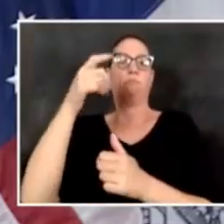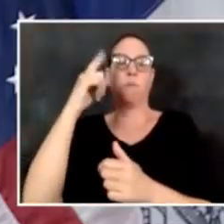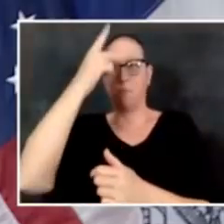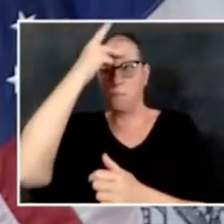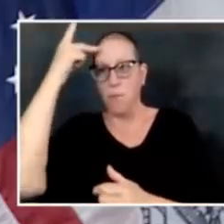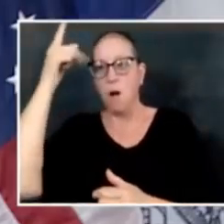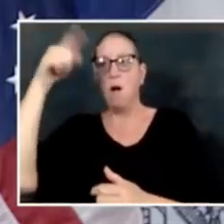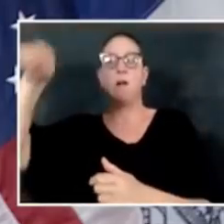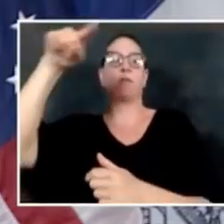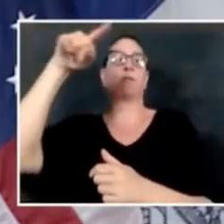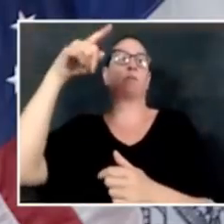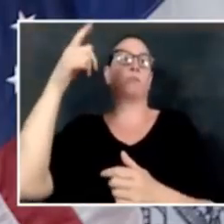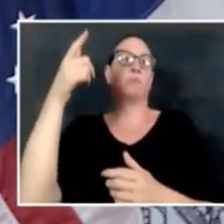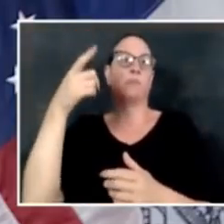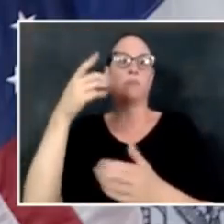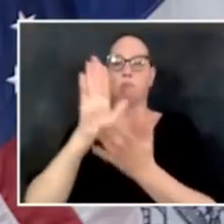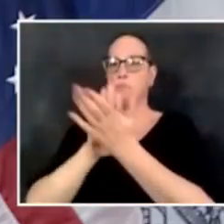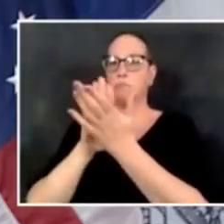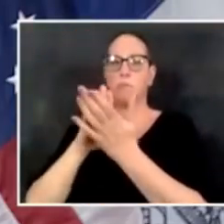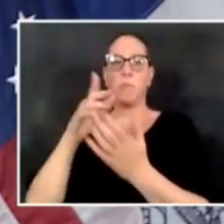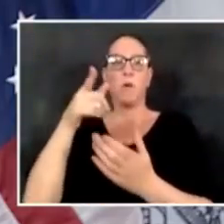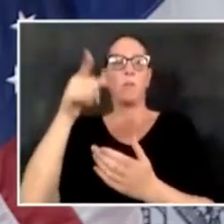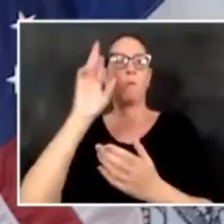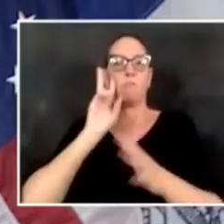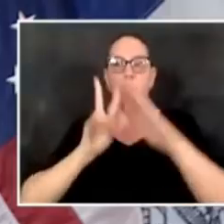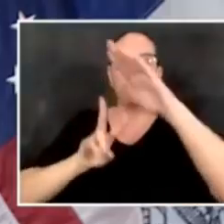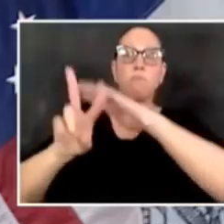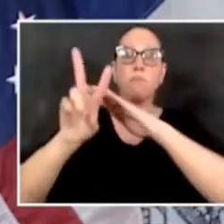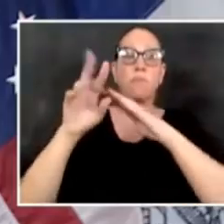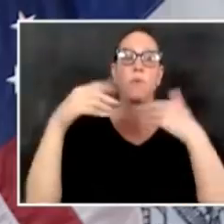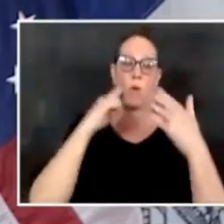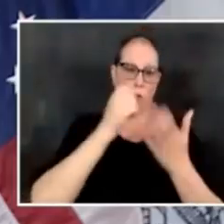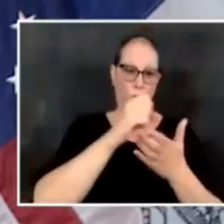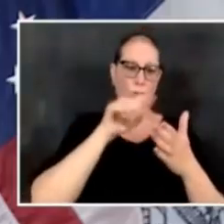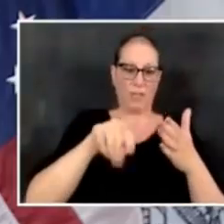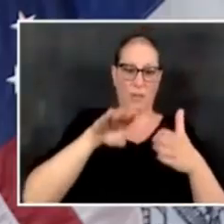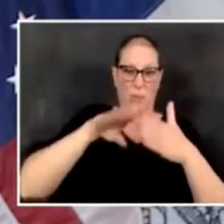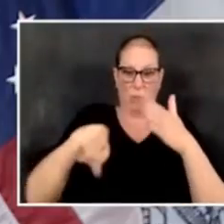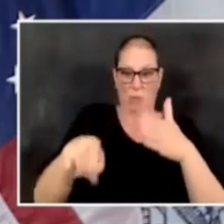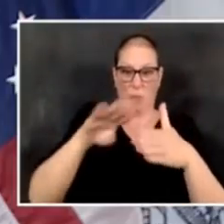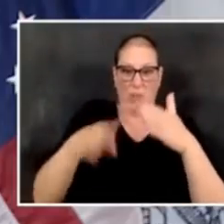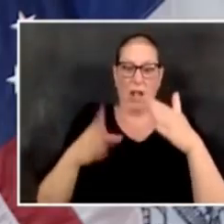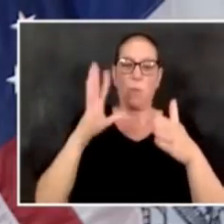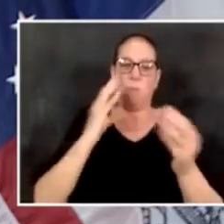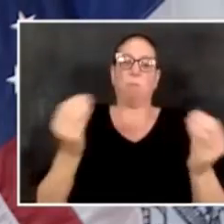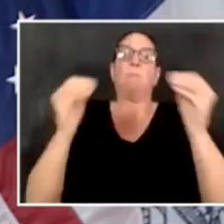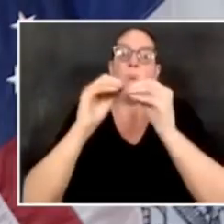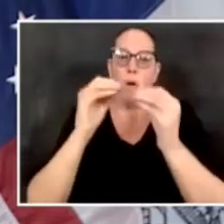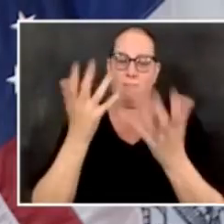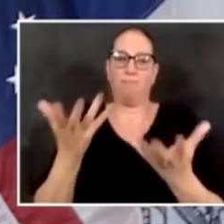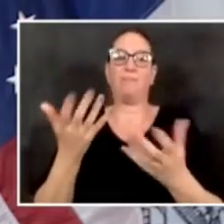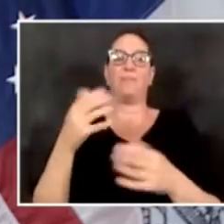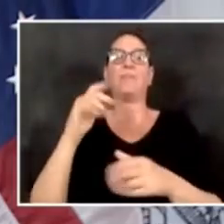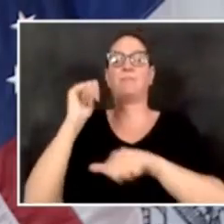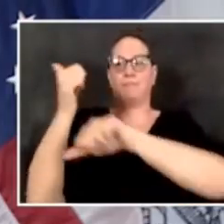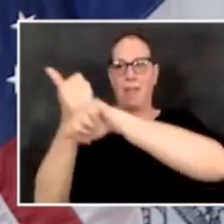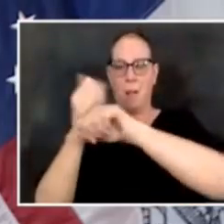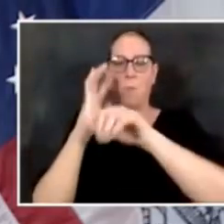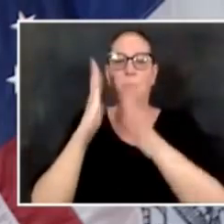to be warmer weather. They put a whole lot of personnel out. Obviously,